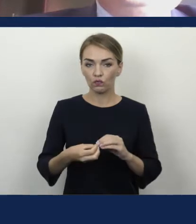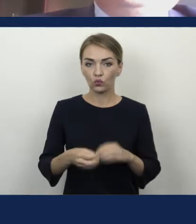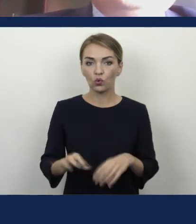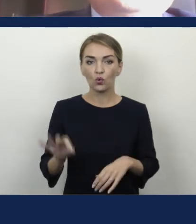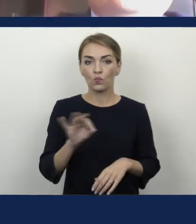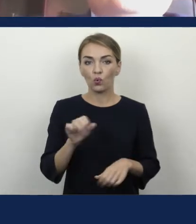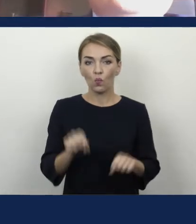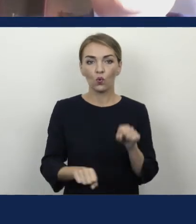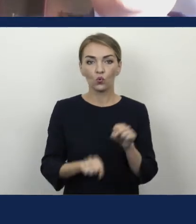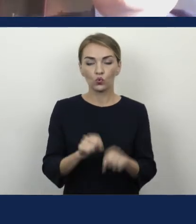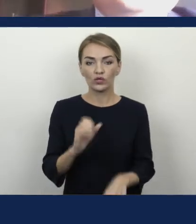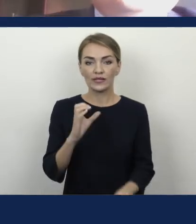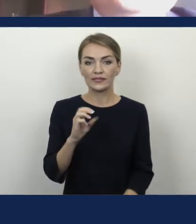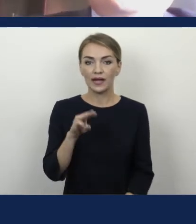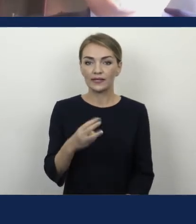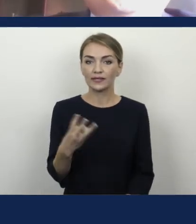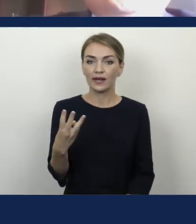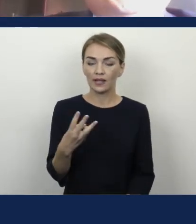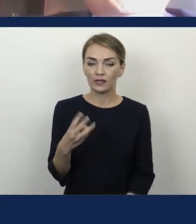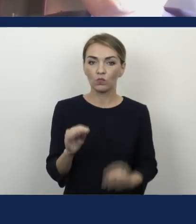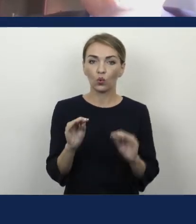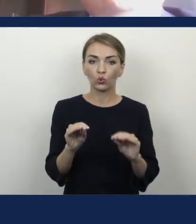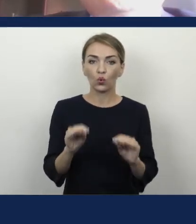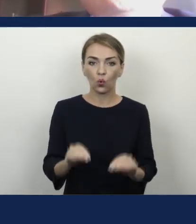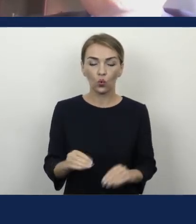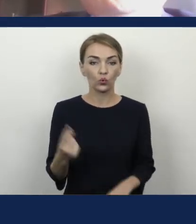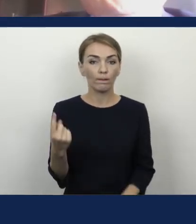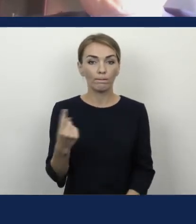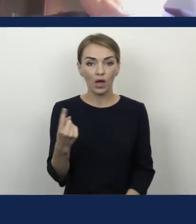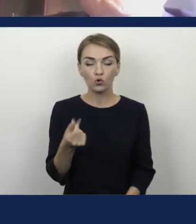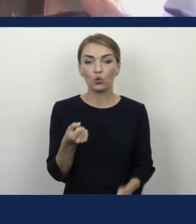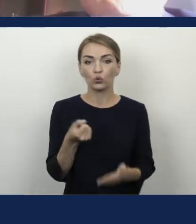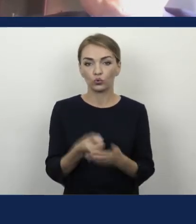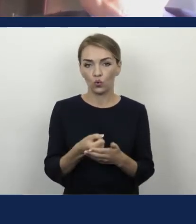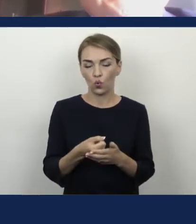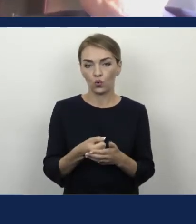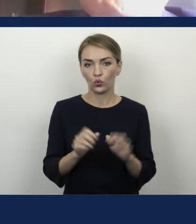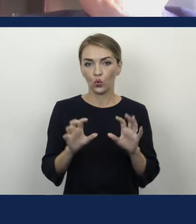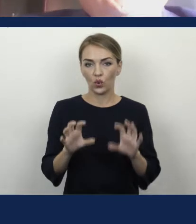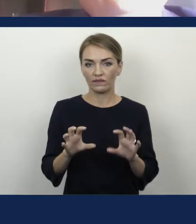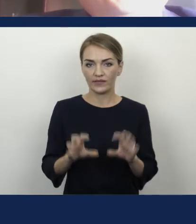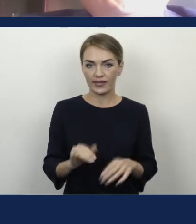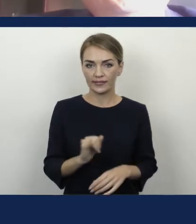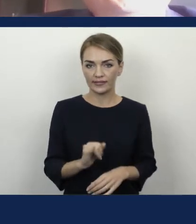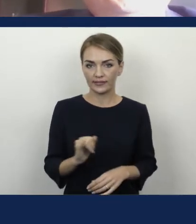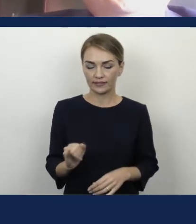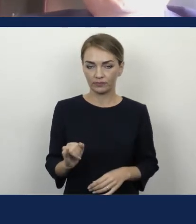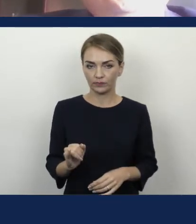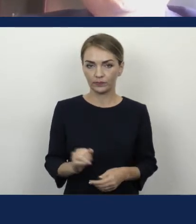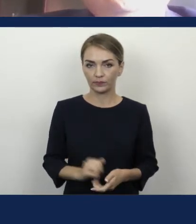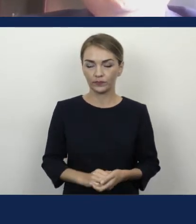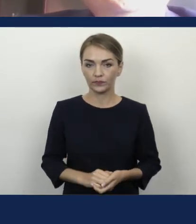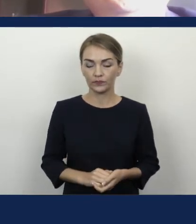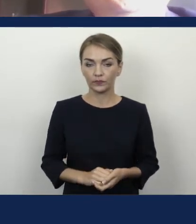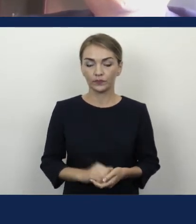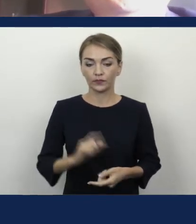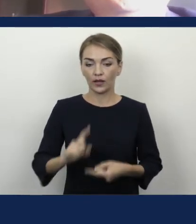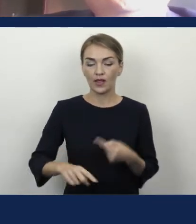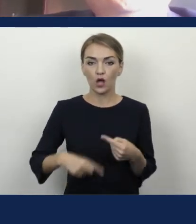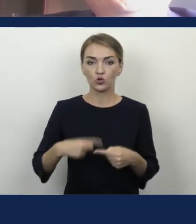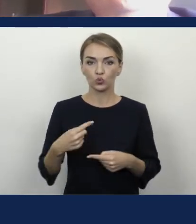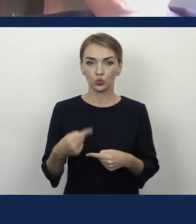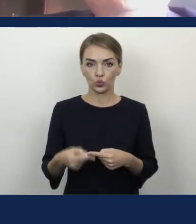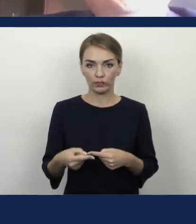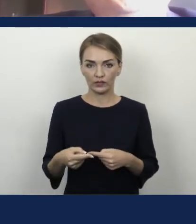Protocol number 1 to the Convention was violated. The next legal